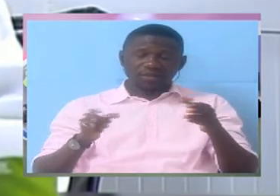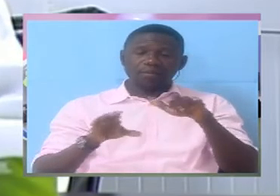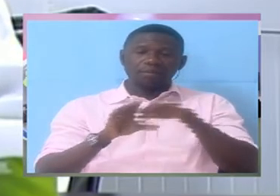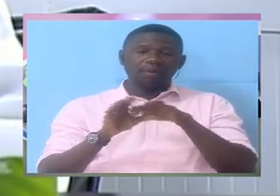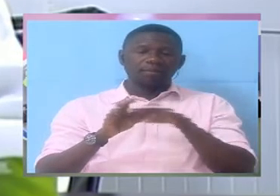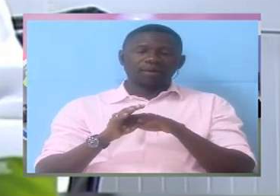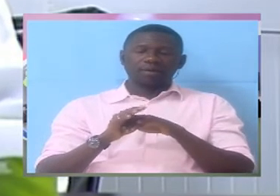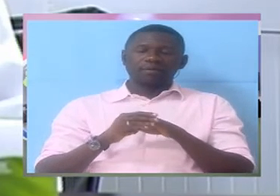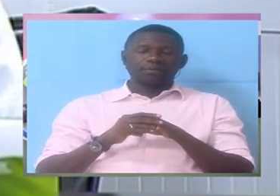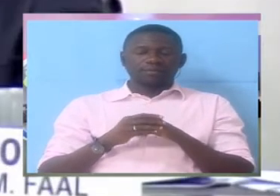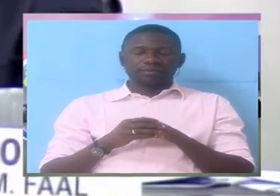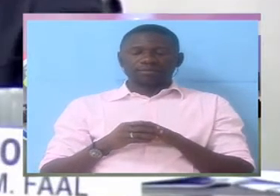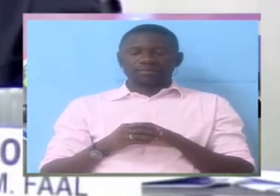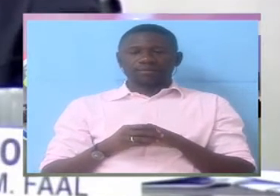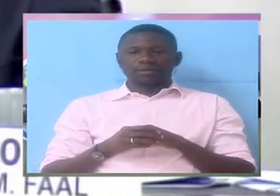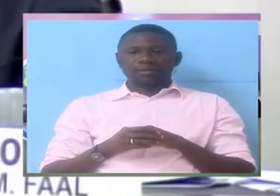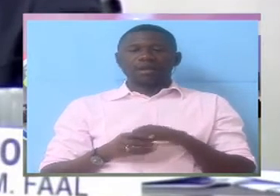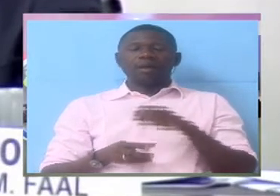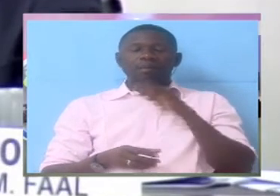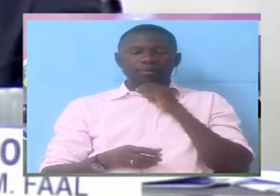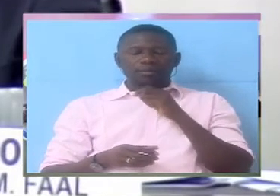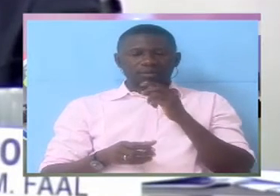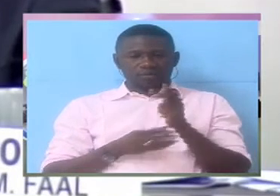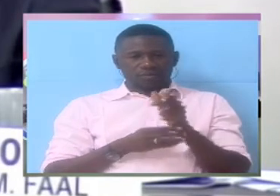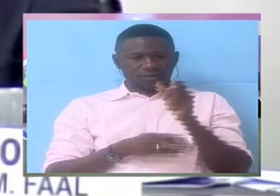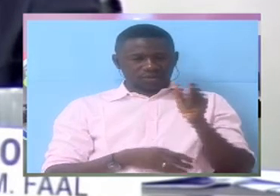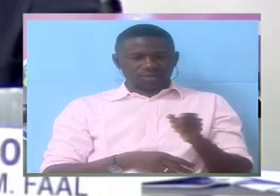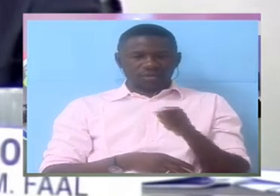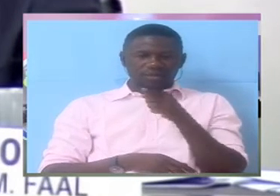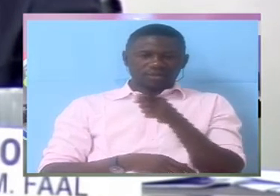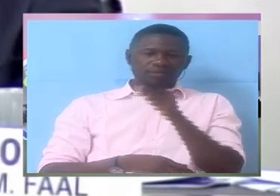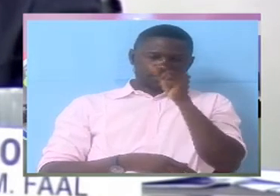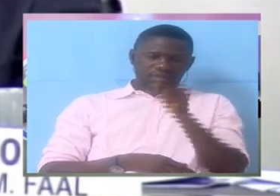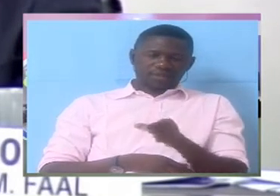this person, he's an elderly man,